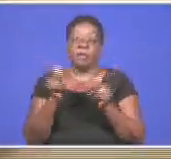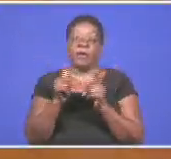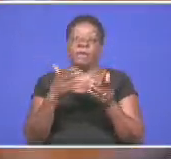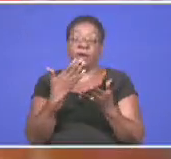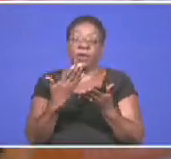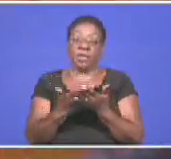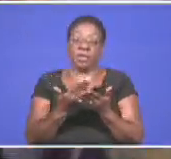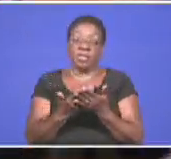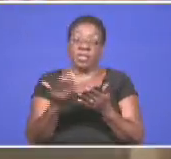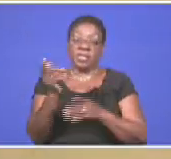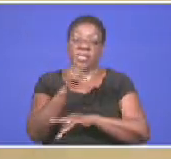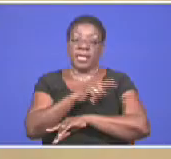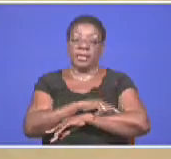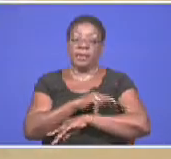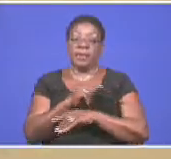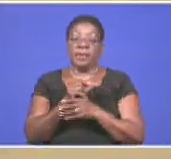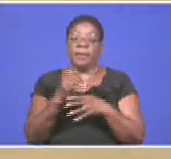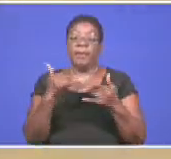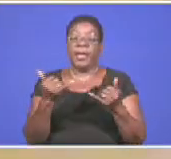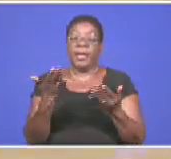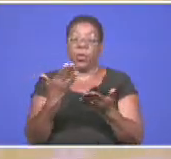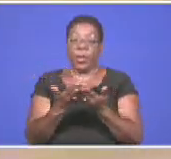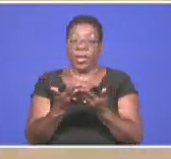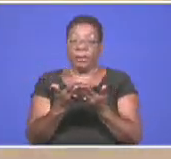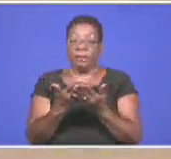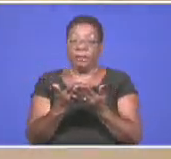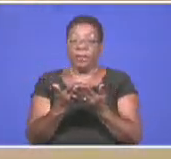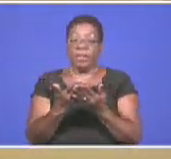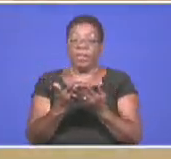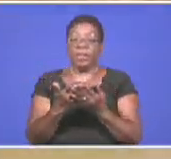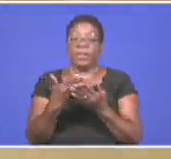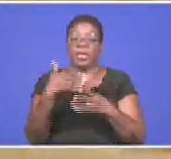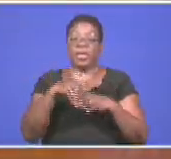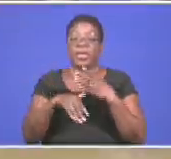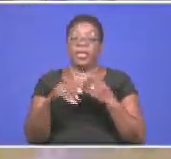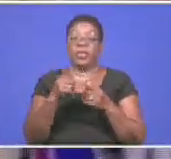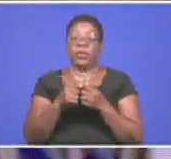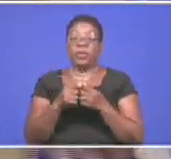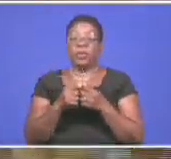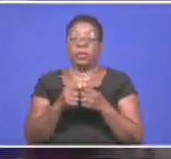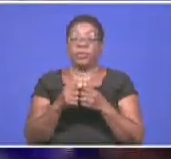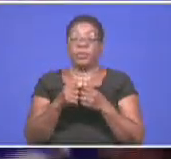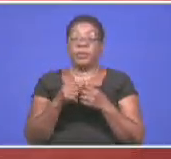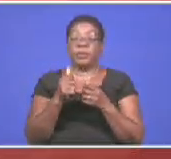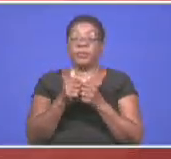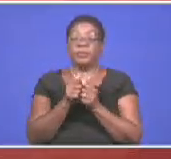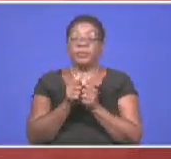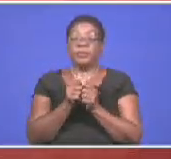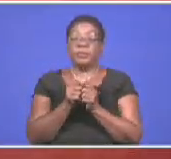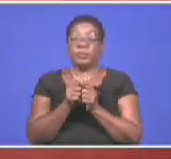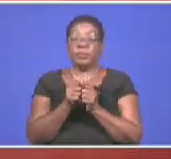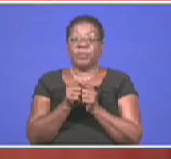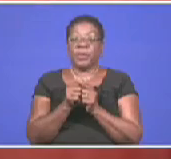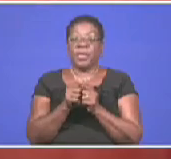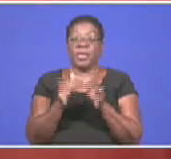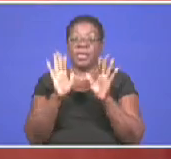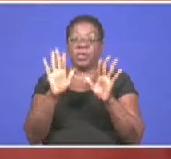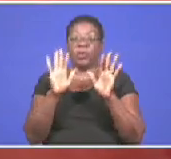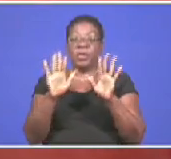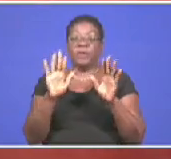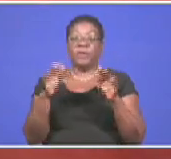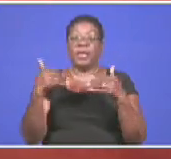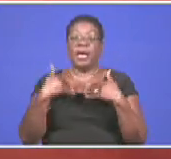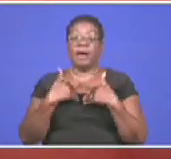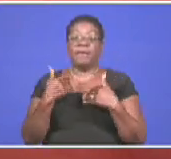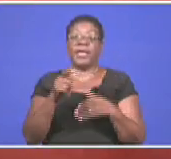little bit like the LaShawn Higgs of old, hit some threes, got into the lane, got to the rim, and played some D. I mean, it's wonderful having LaShawn back. I